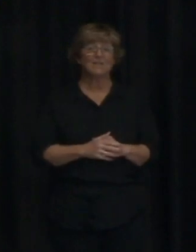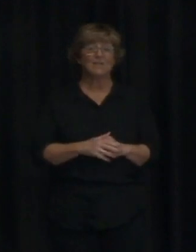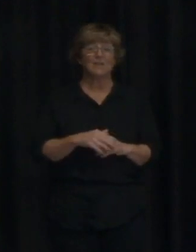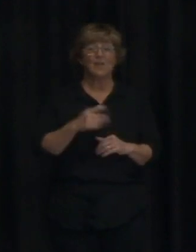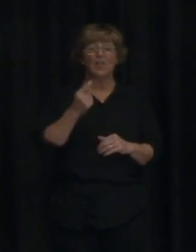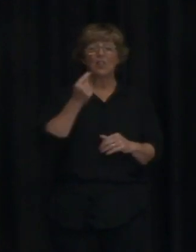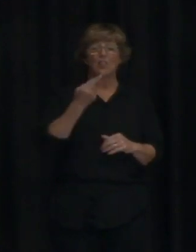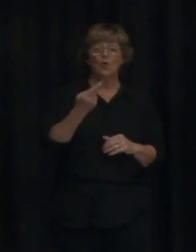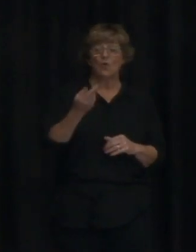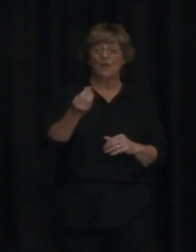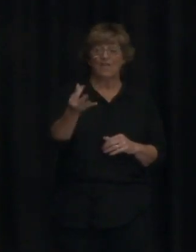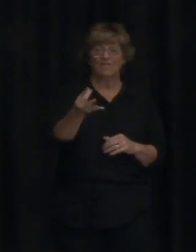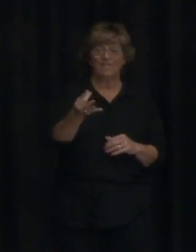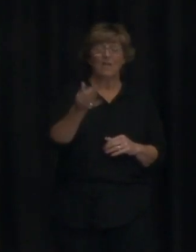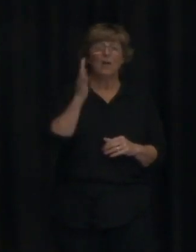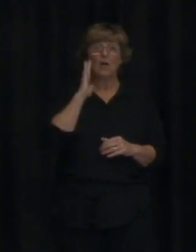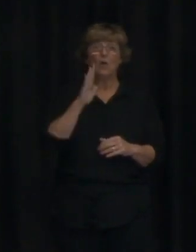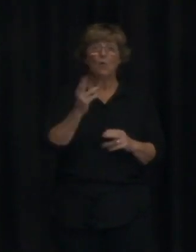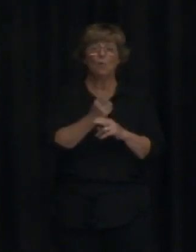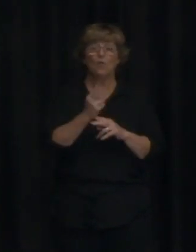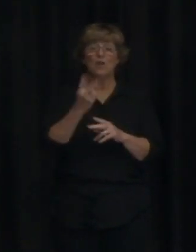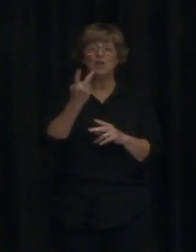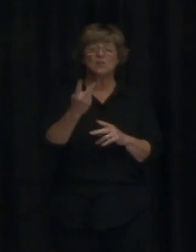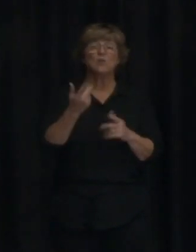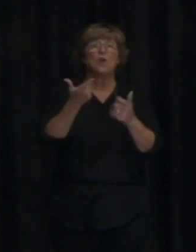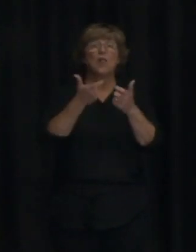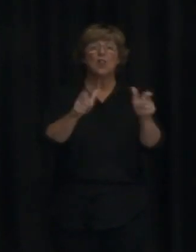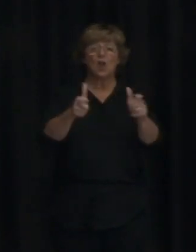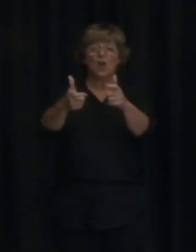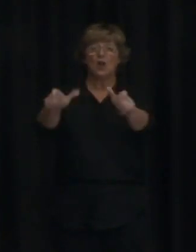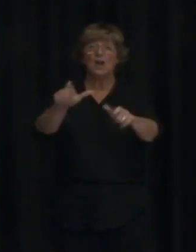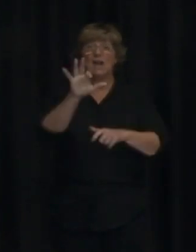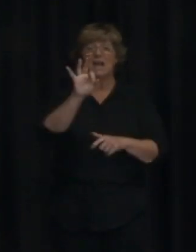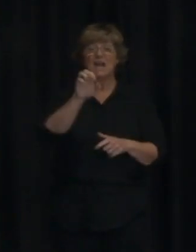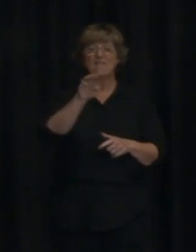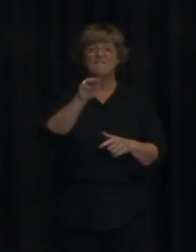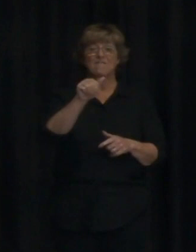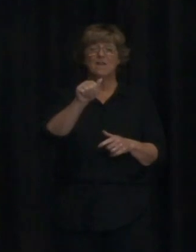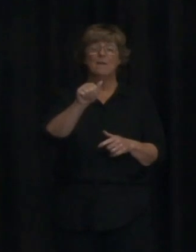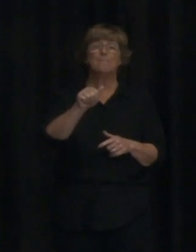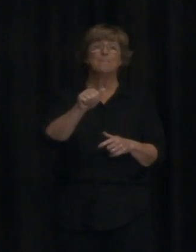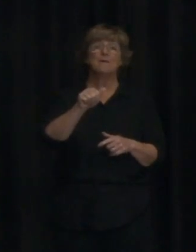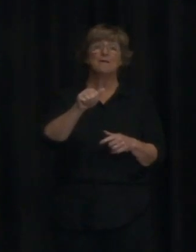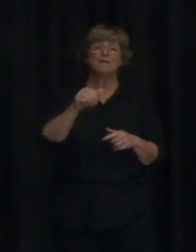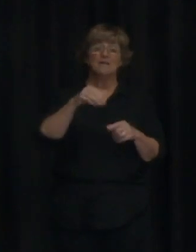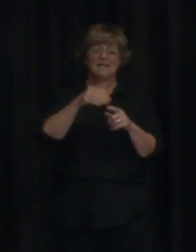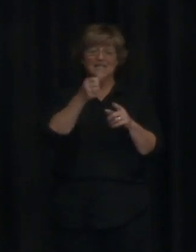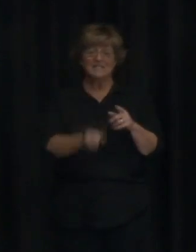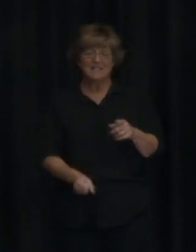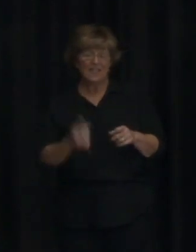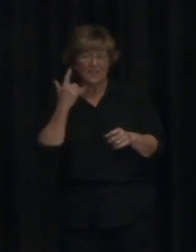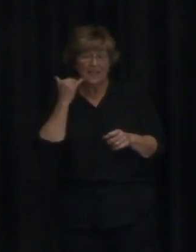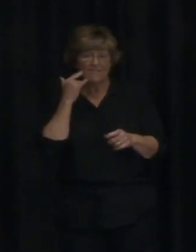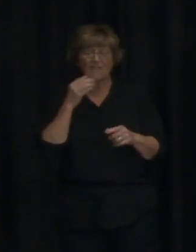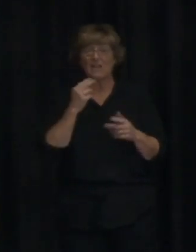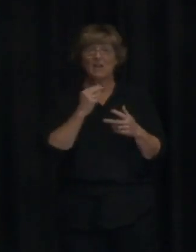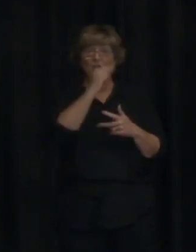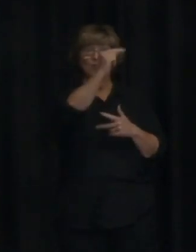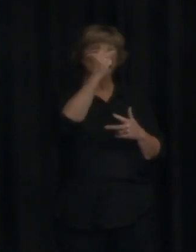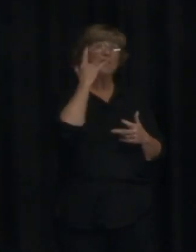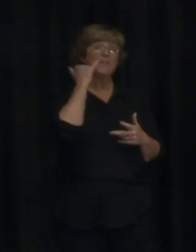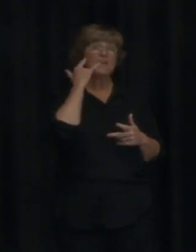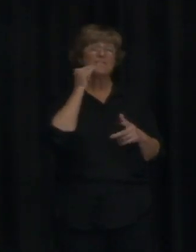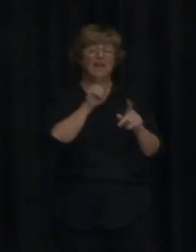and Friday, we'll actually be utilizing the two large FEMA sites, Thursday and Friday in Southern California and in Northern California,